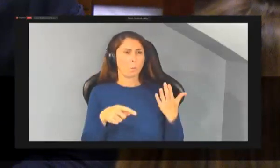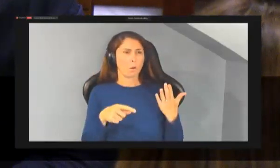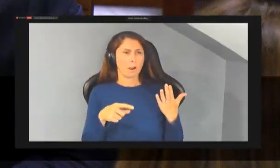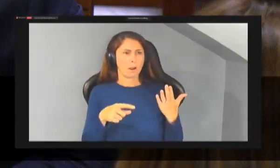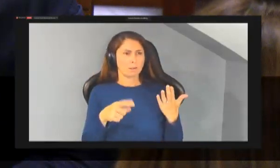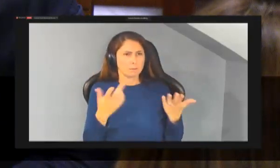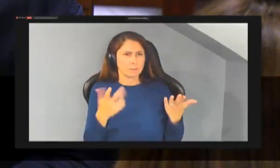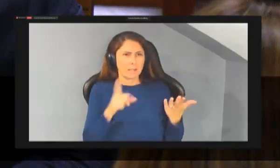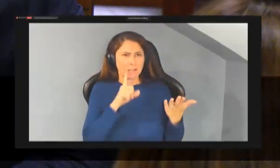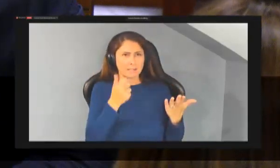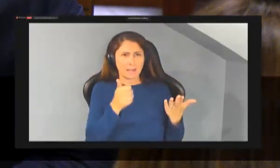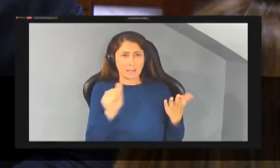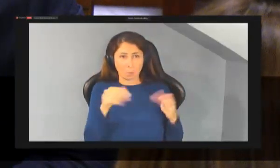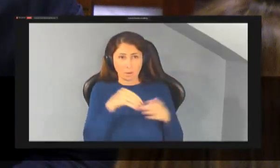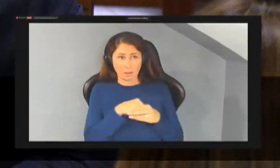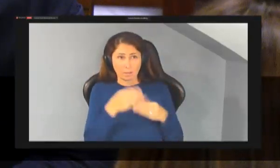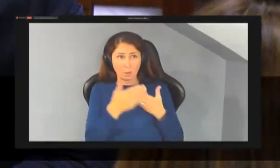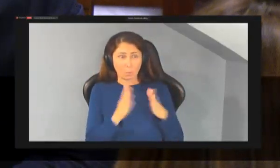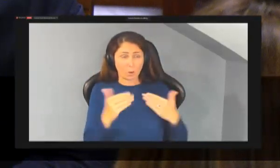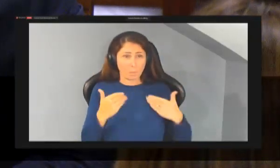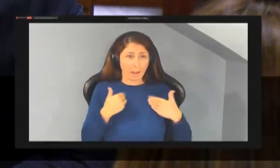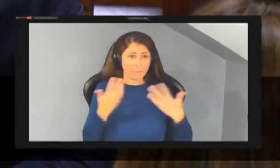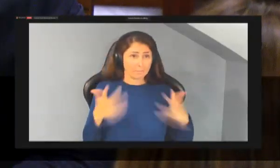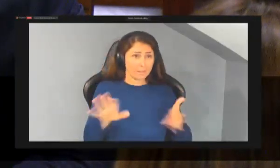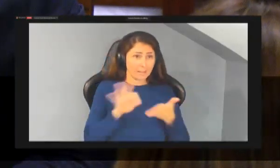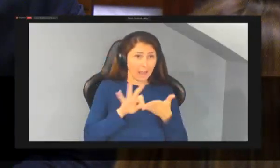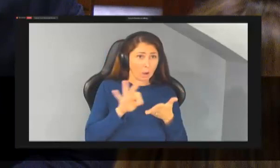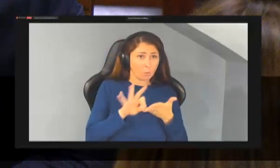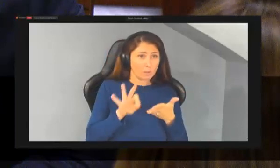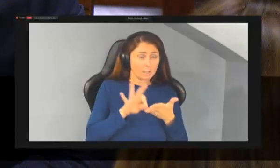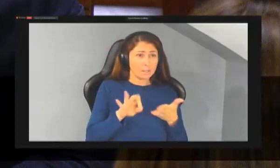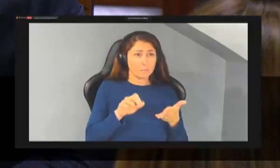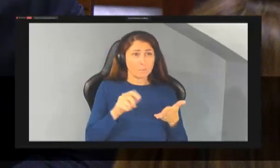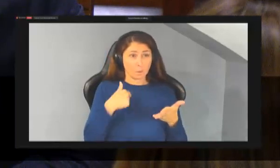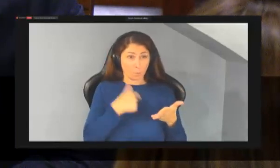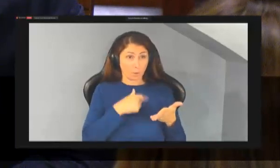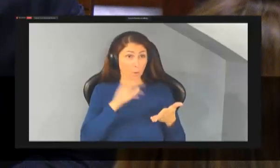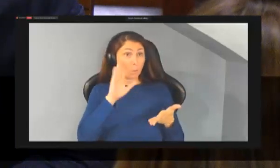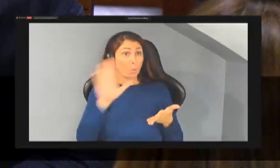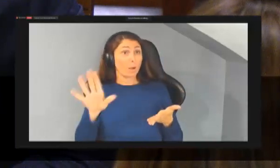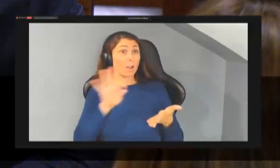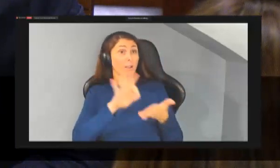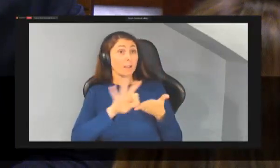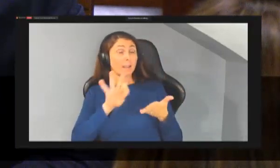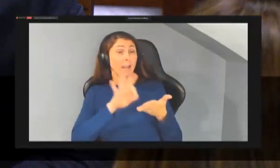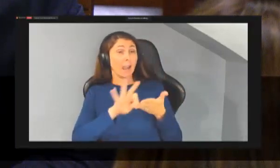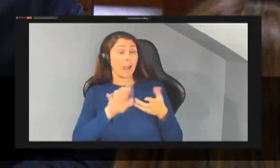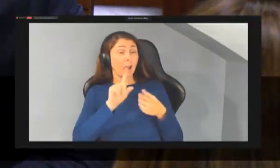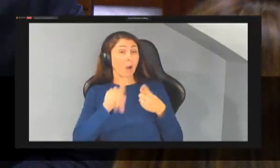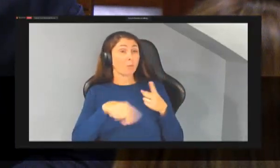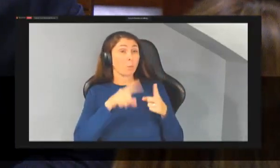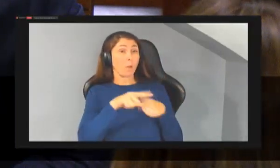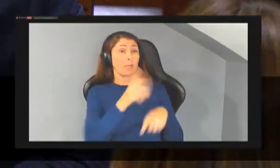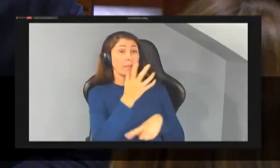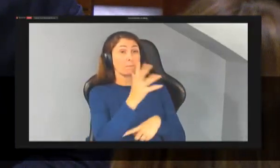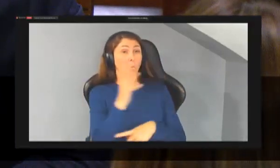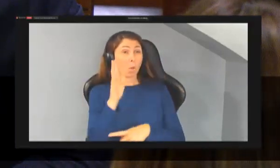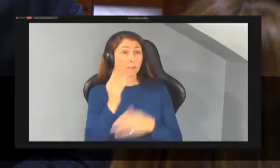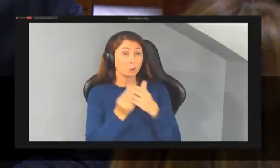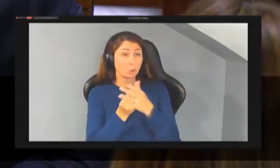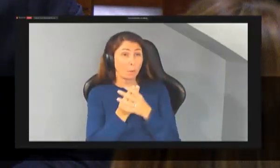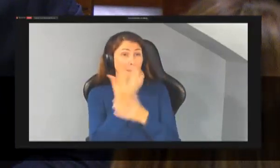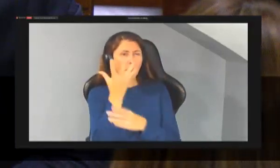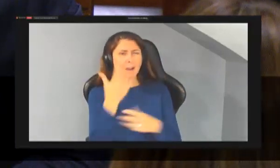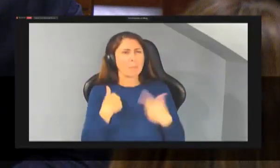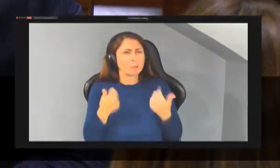is anyone in the room here? Have they counted? Are we going to like count when the foliage comes back or the brush comes back? I'm just trying to